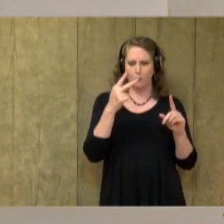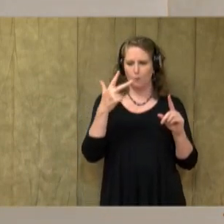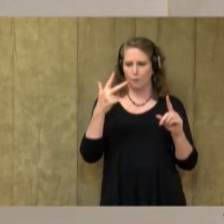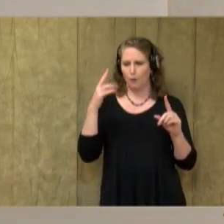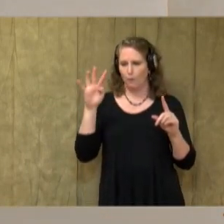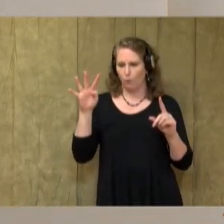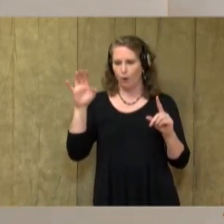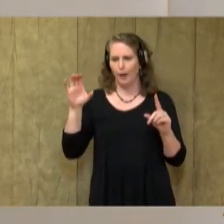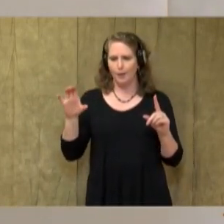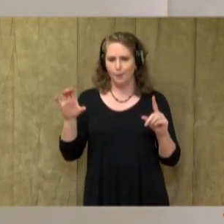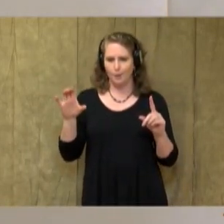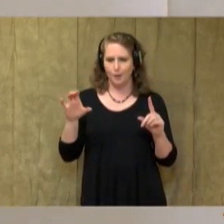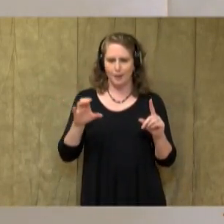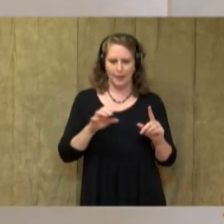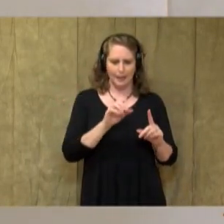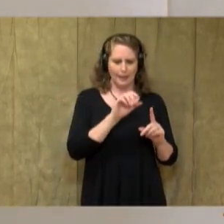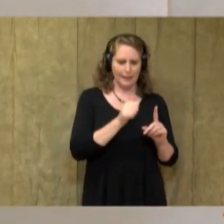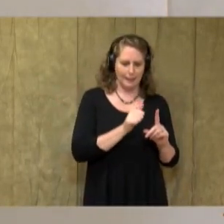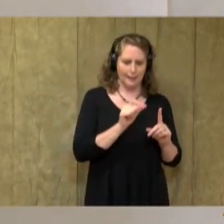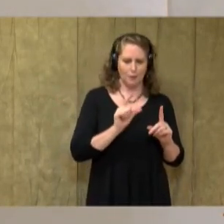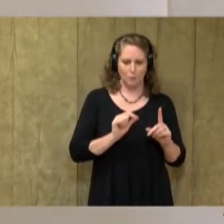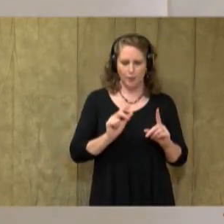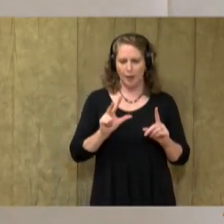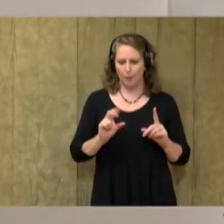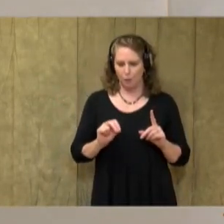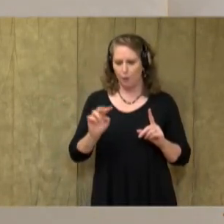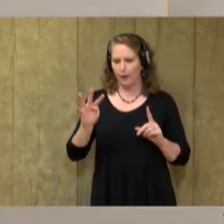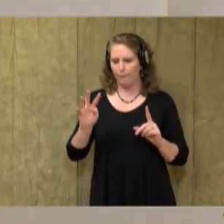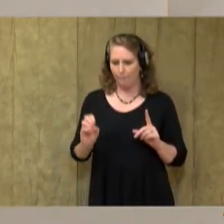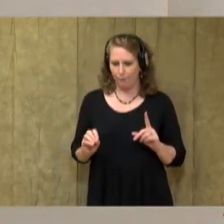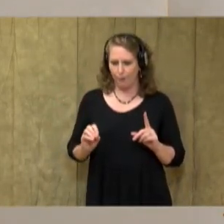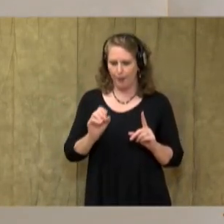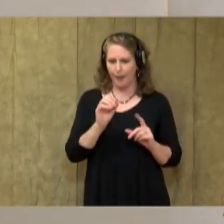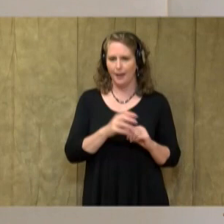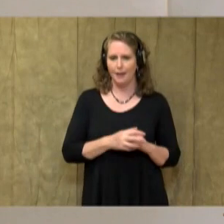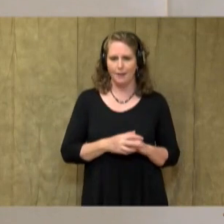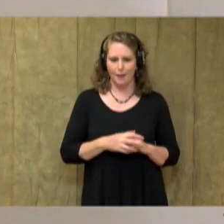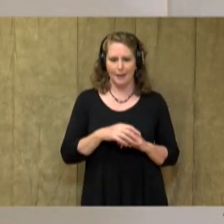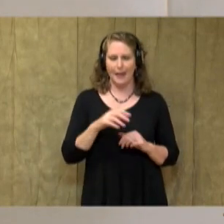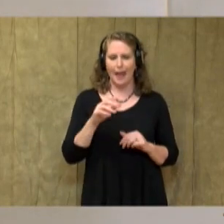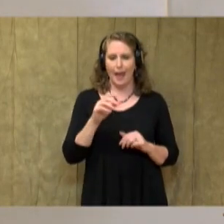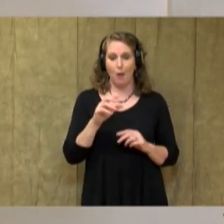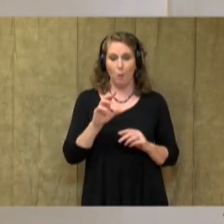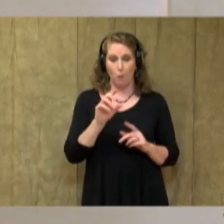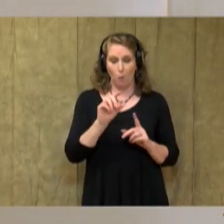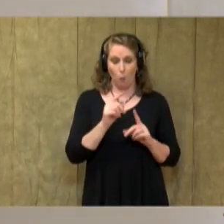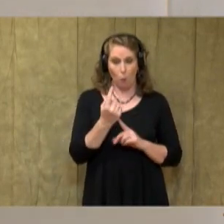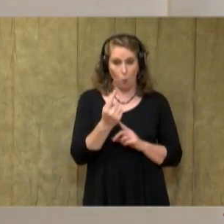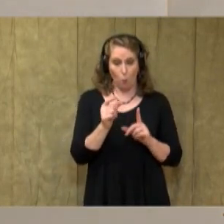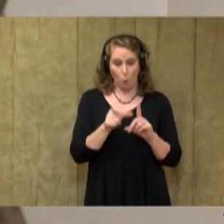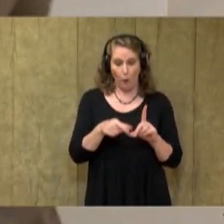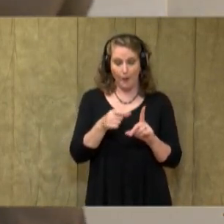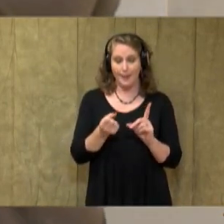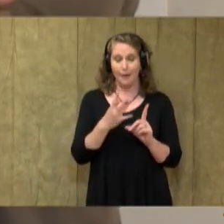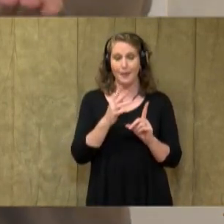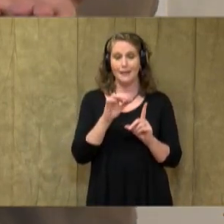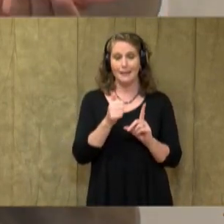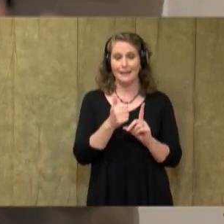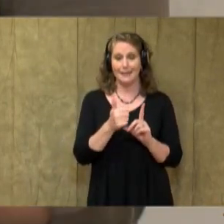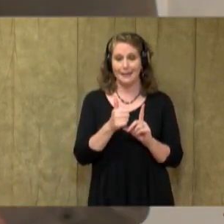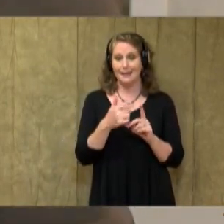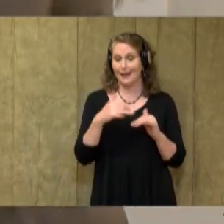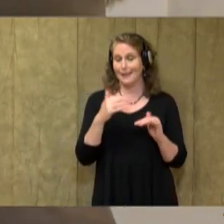300, 400, 10, 20, 30, 40. 440, and then my 10 ones would be 450. So I still